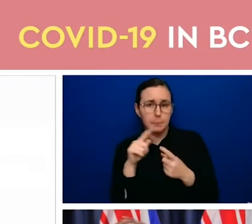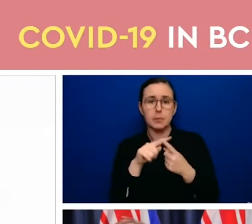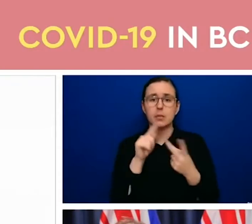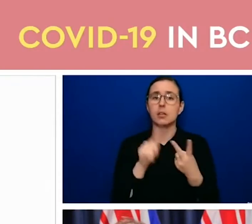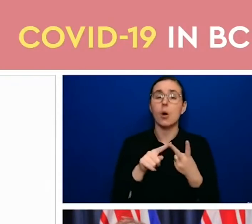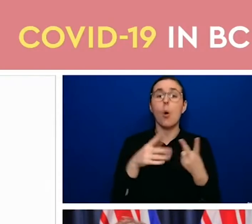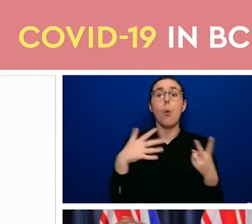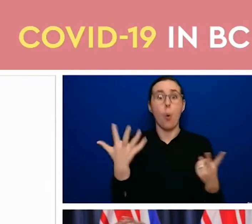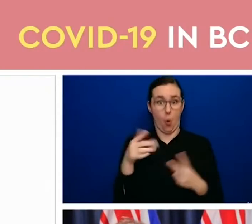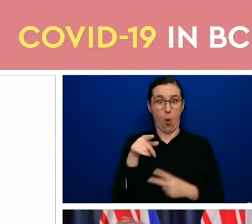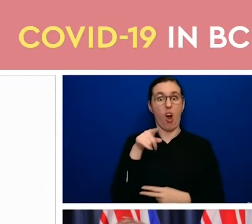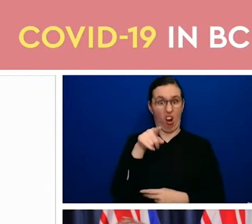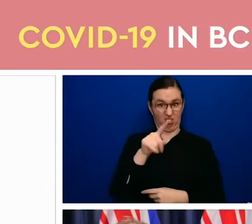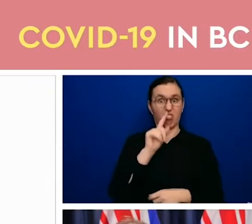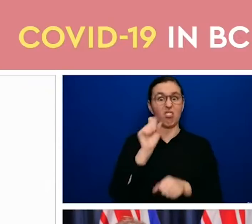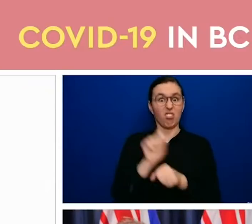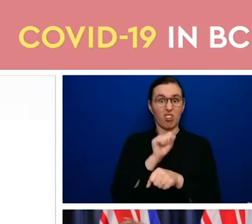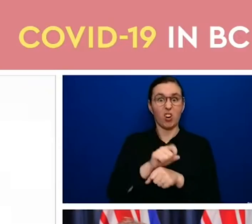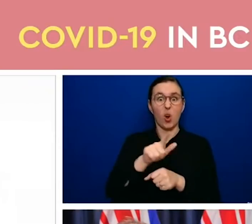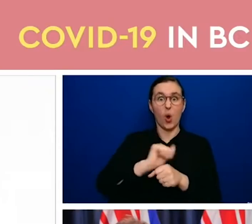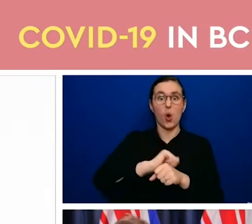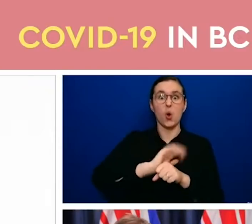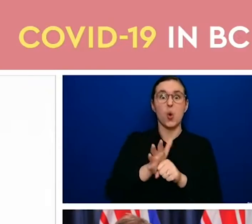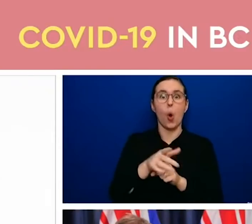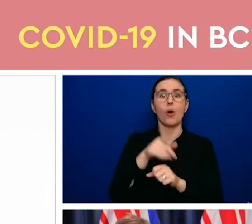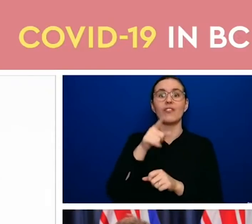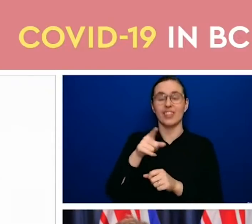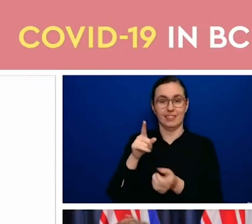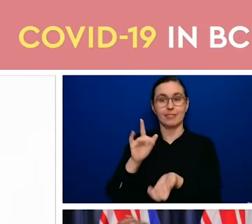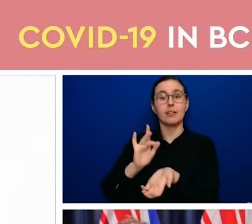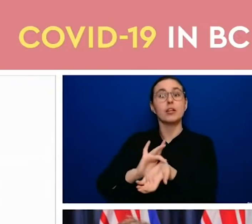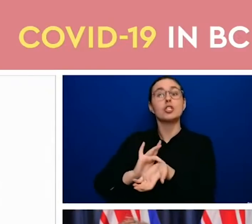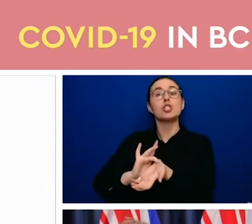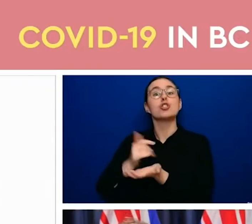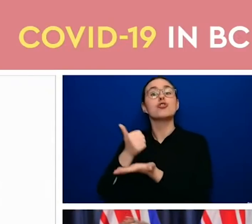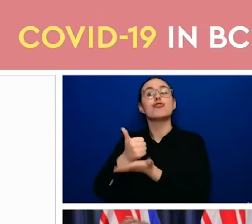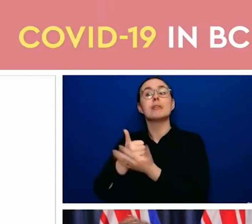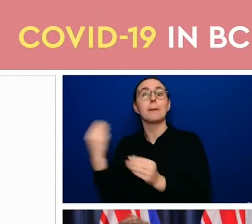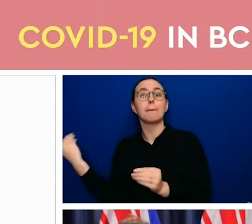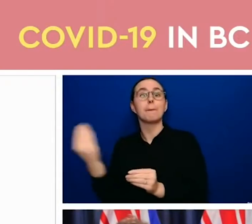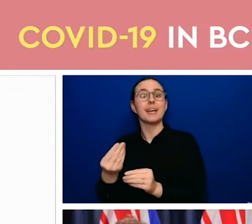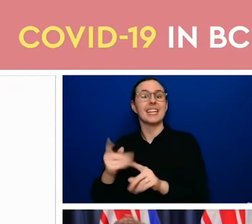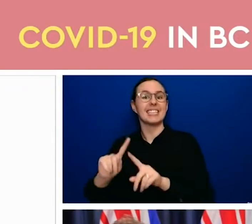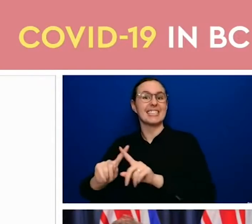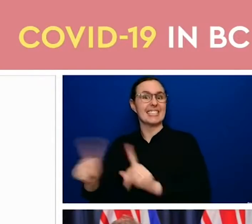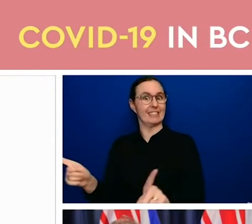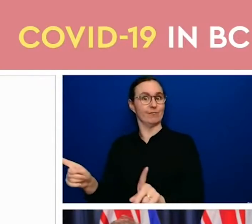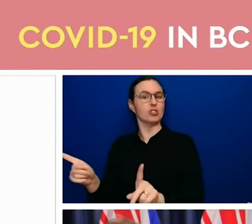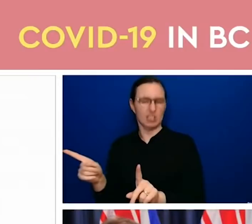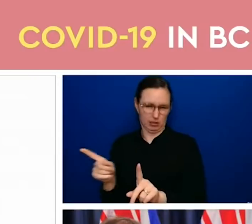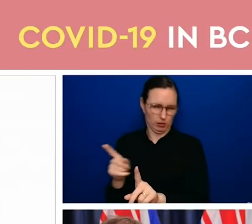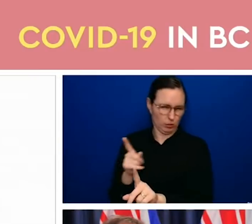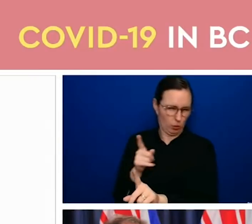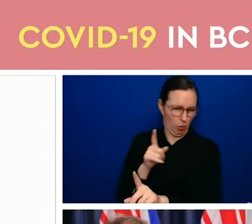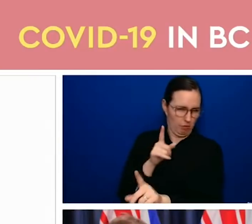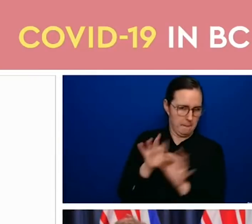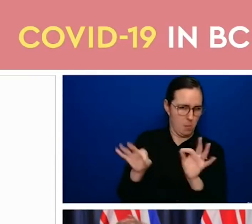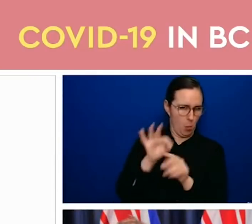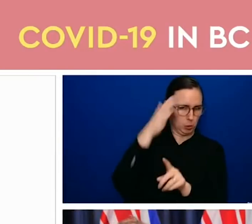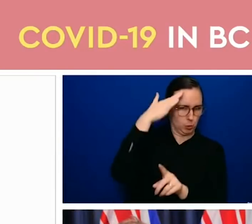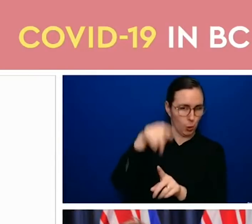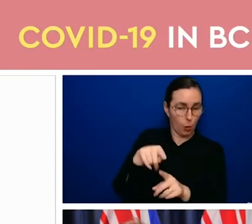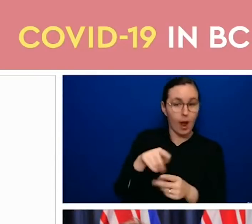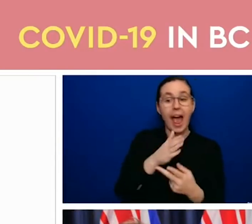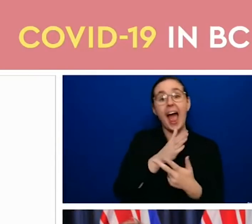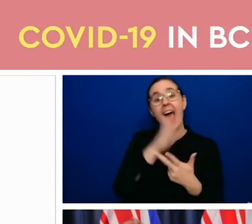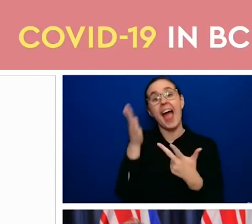severe illness. High-risk individuals continue to be encouraged to seek a PCR test if they are symptomatic. And what is new,